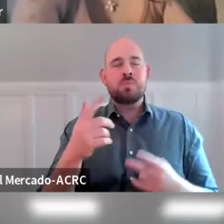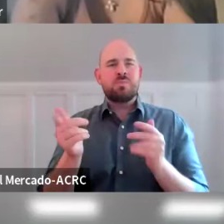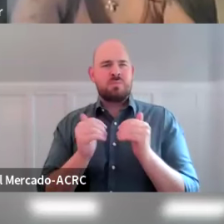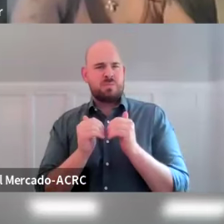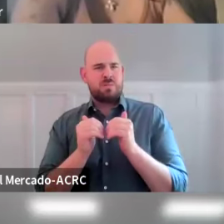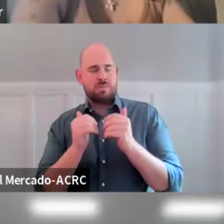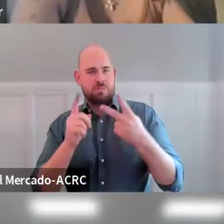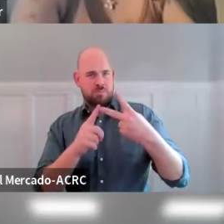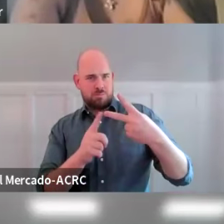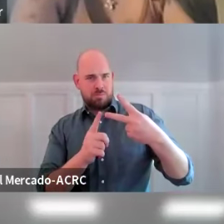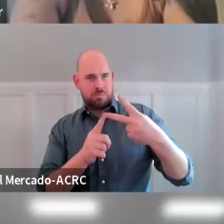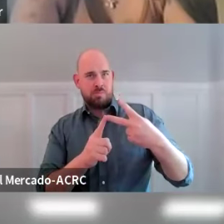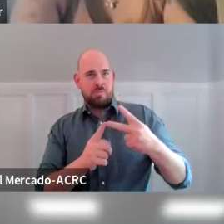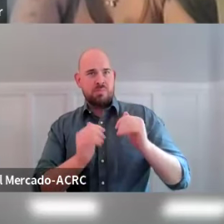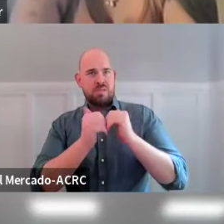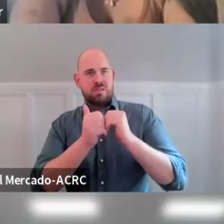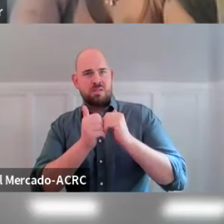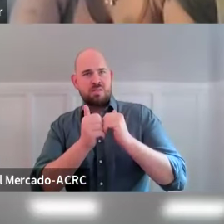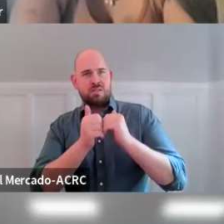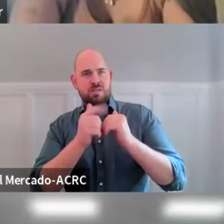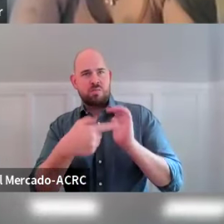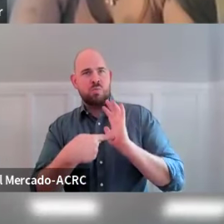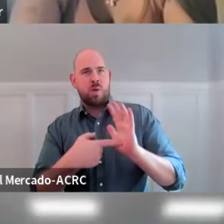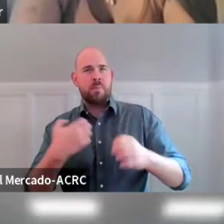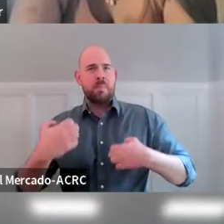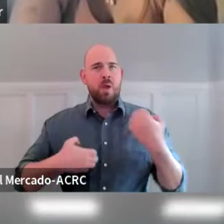repetition is a version of rhythm.